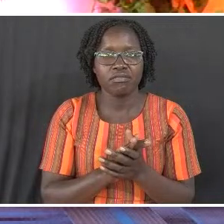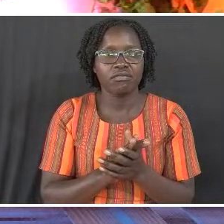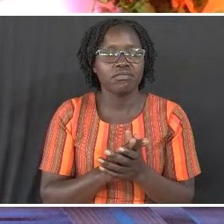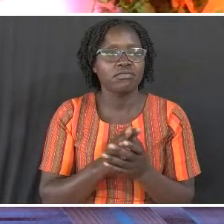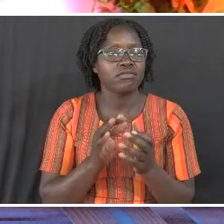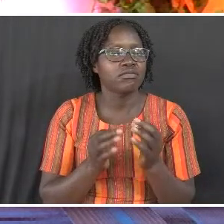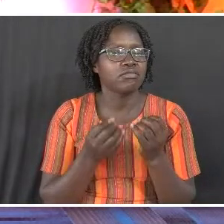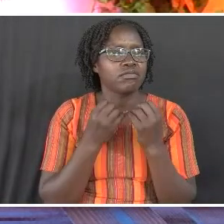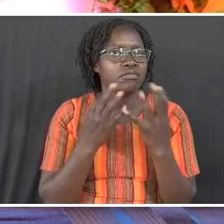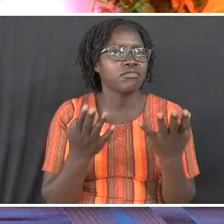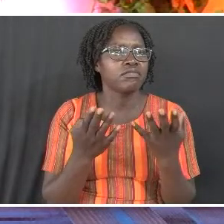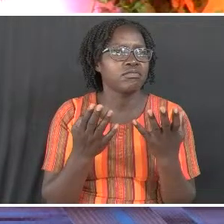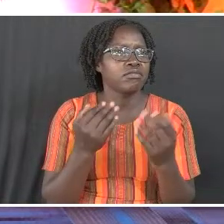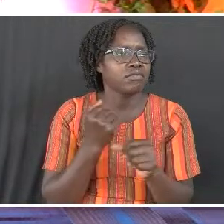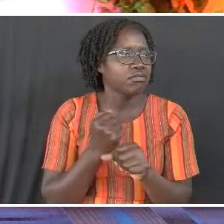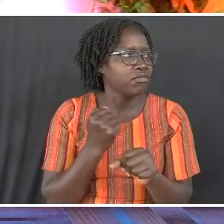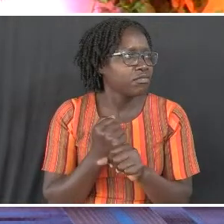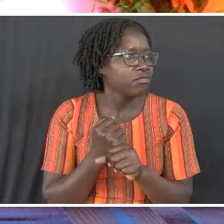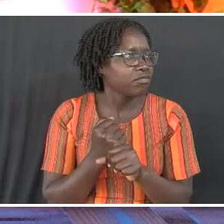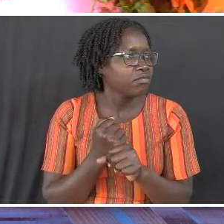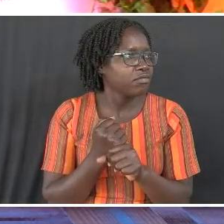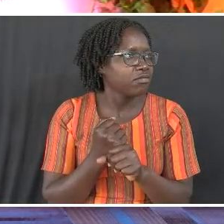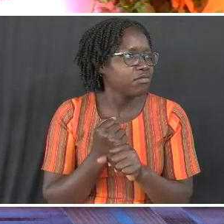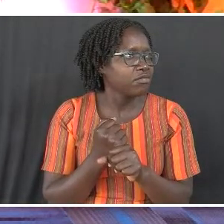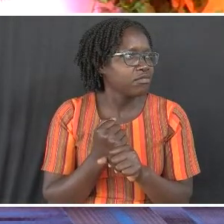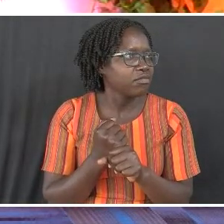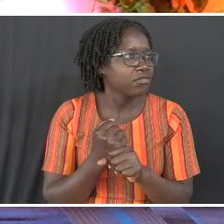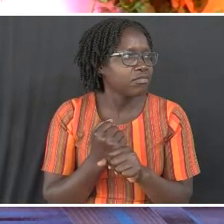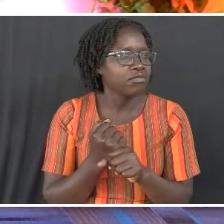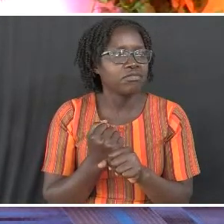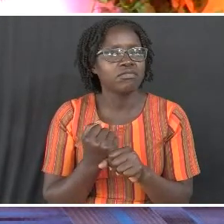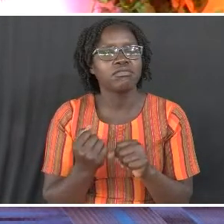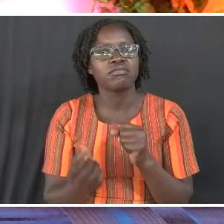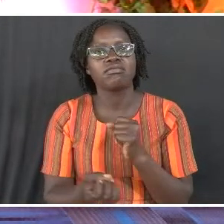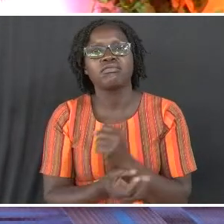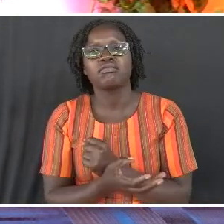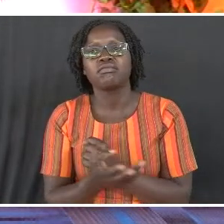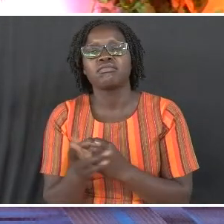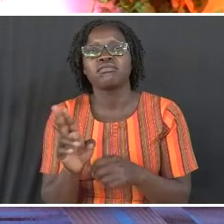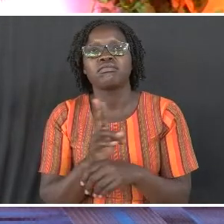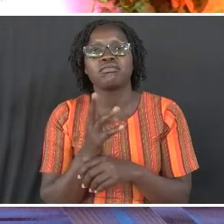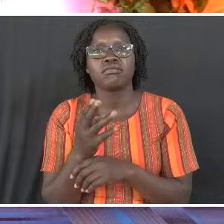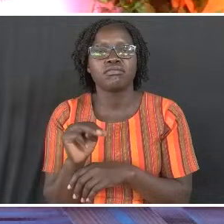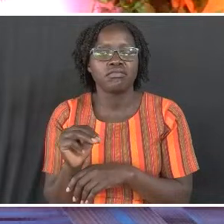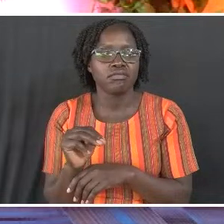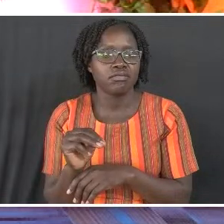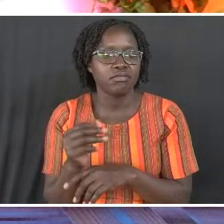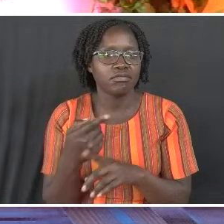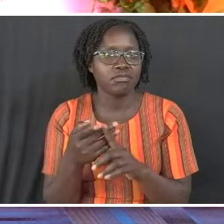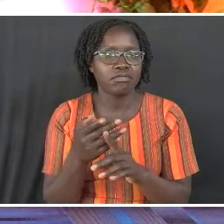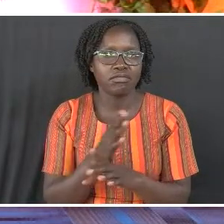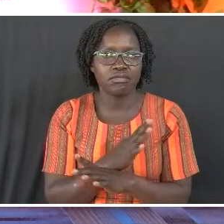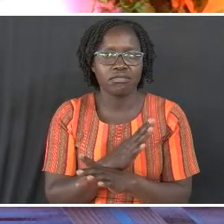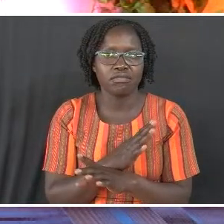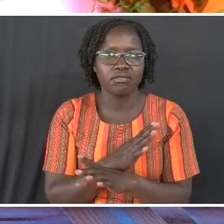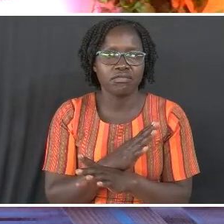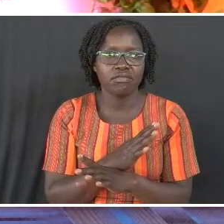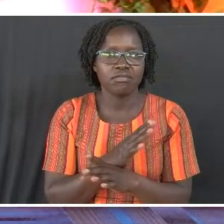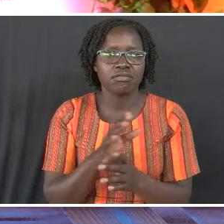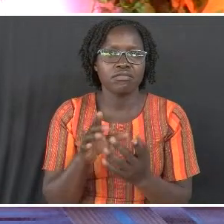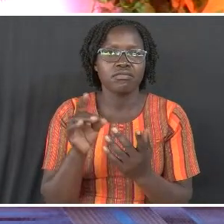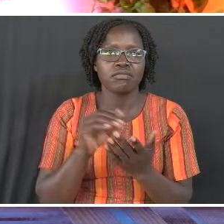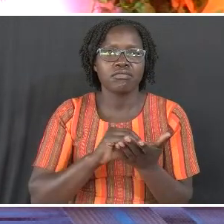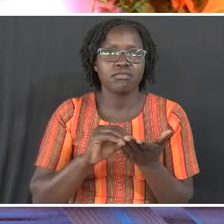there is nothing that can be done, that's when we advise you remove them. But before we go to the option of